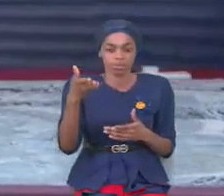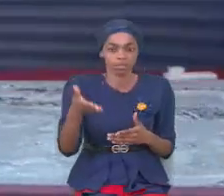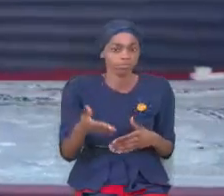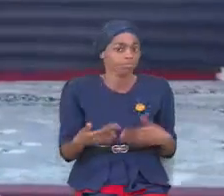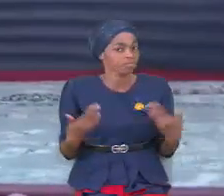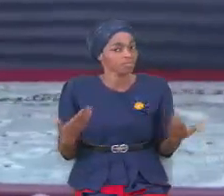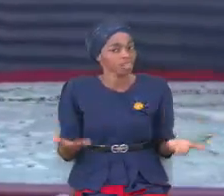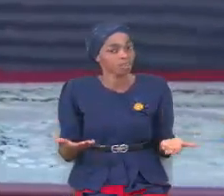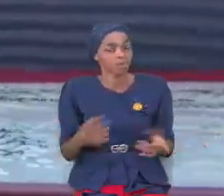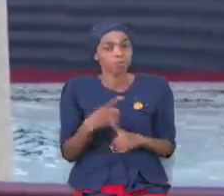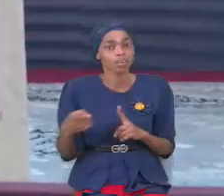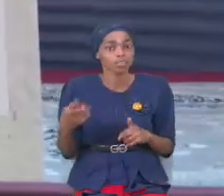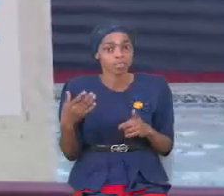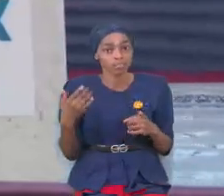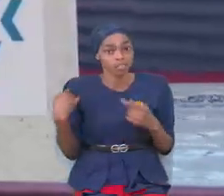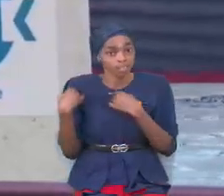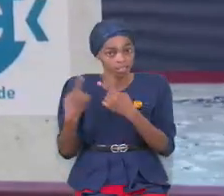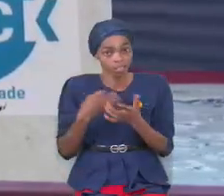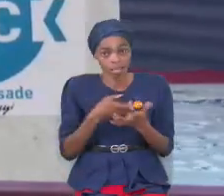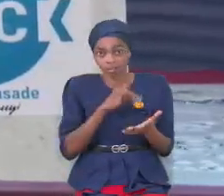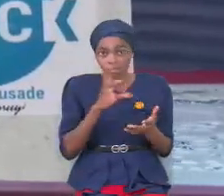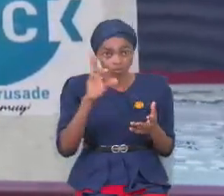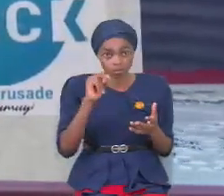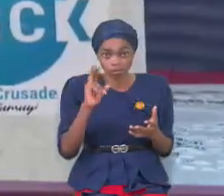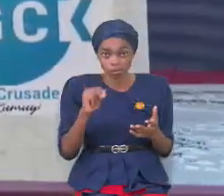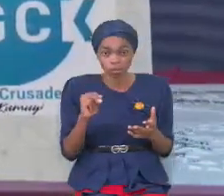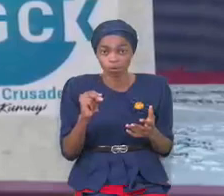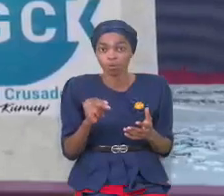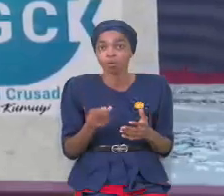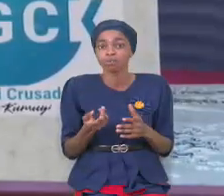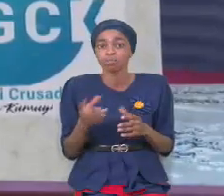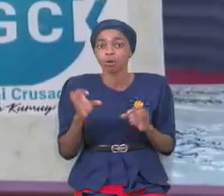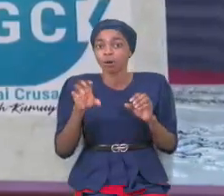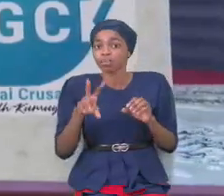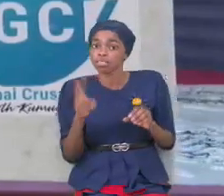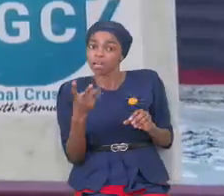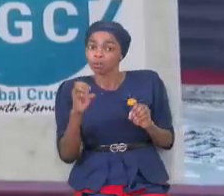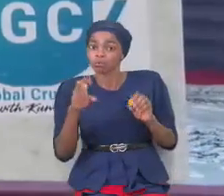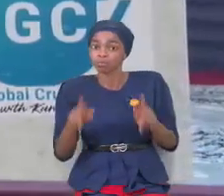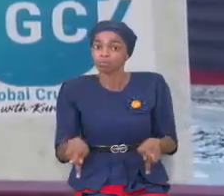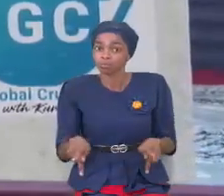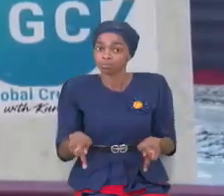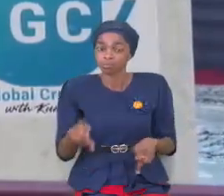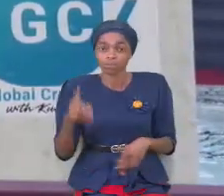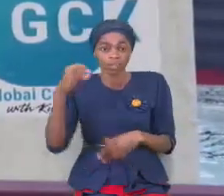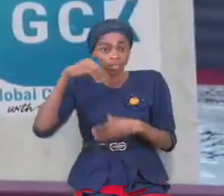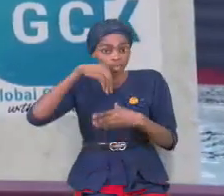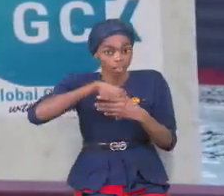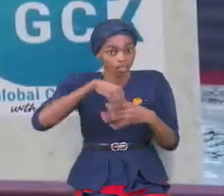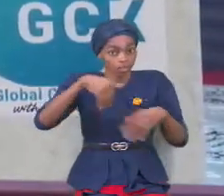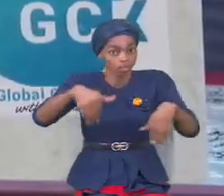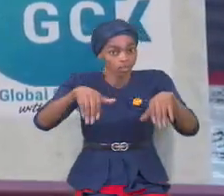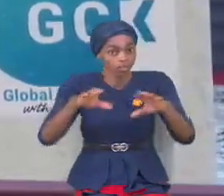the grave, and there's a second chance, even a third chance, even a fourth chance, a seventh chance here